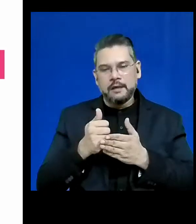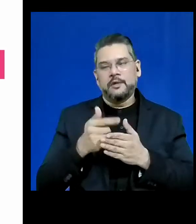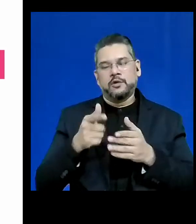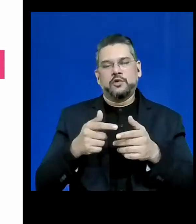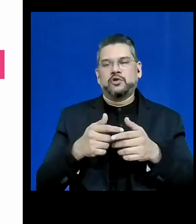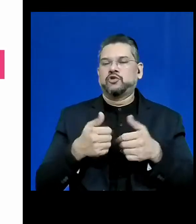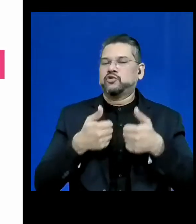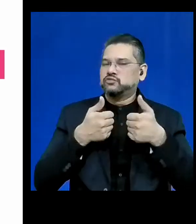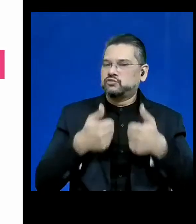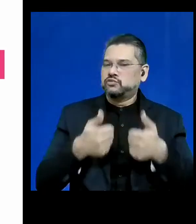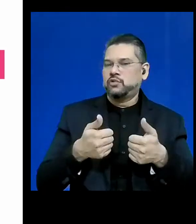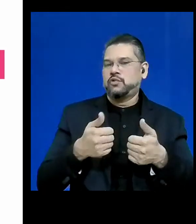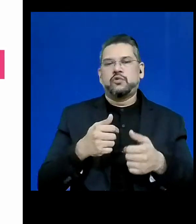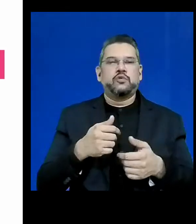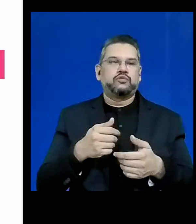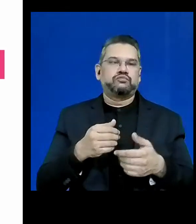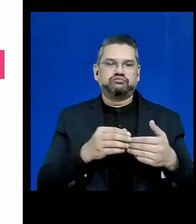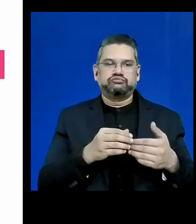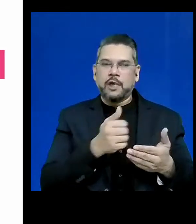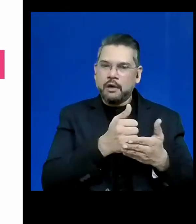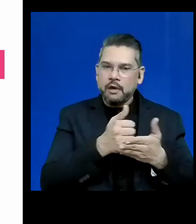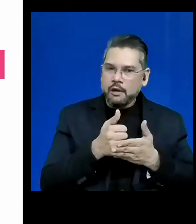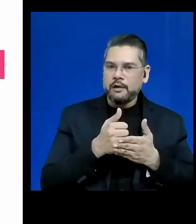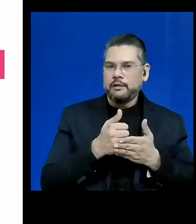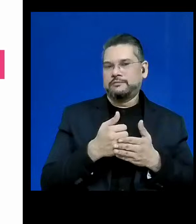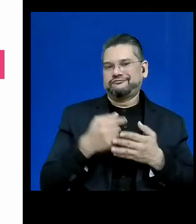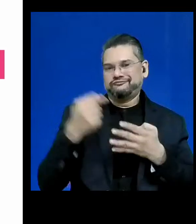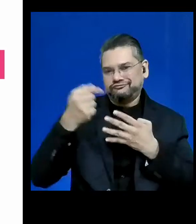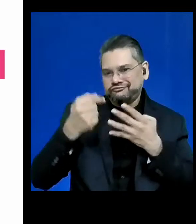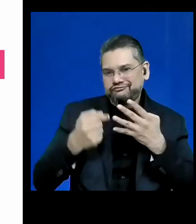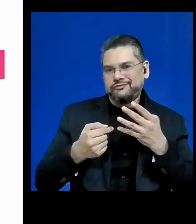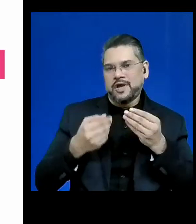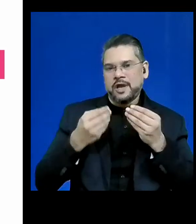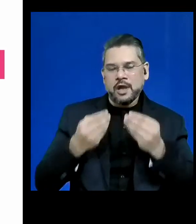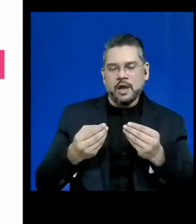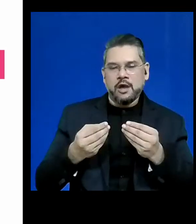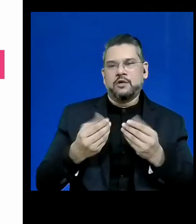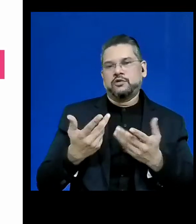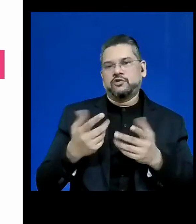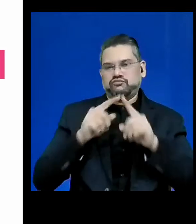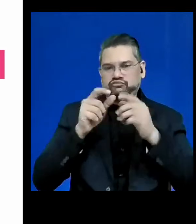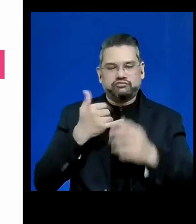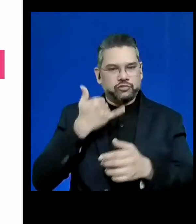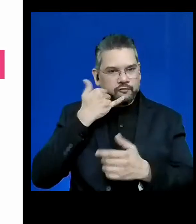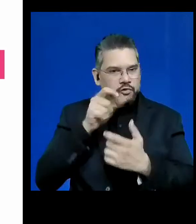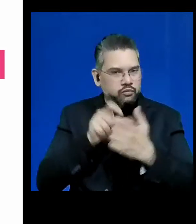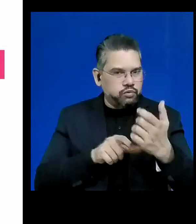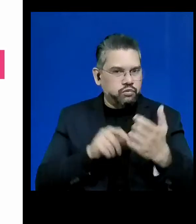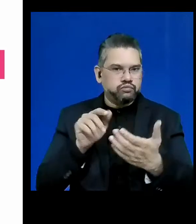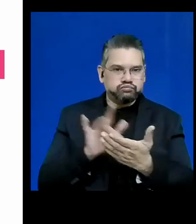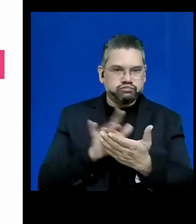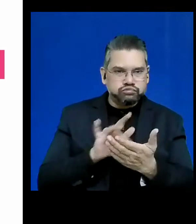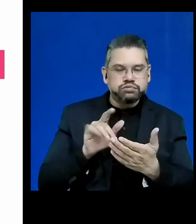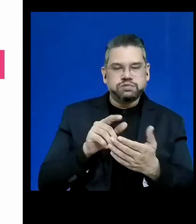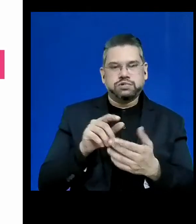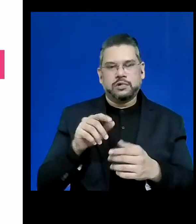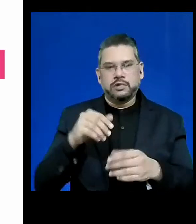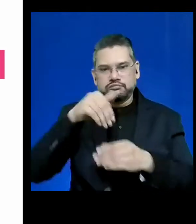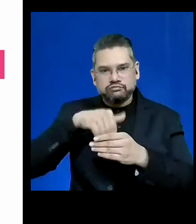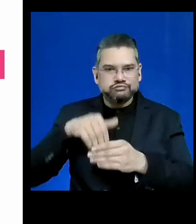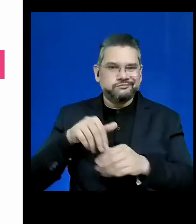decent guidance for mobile. There's also a number of samples in developer documentation for things